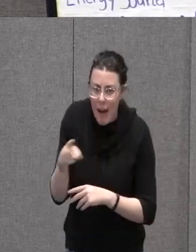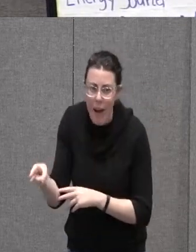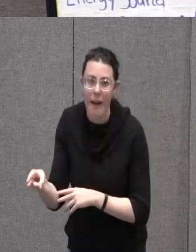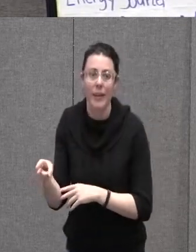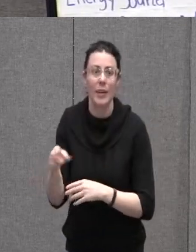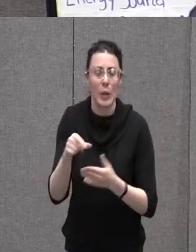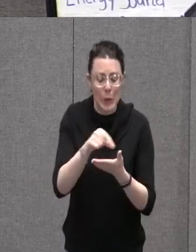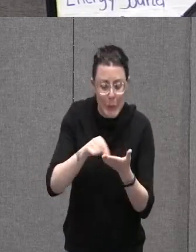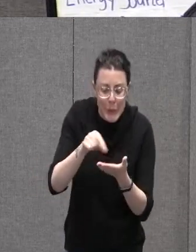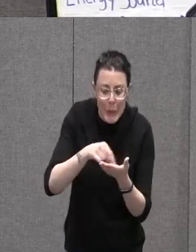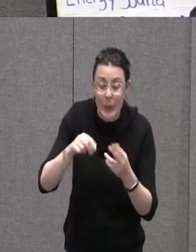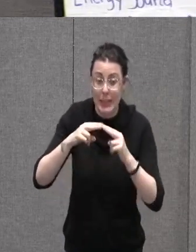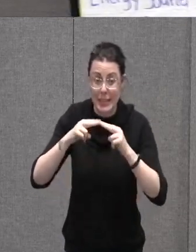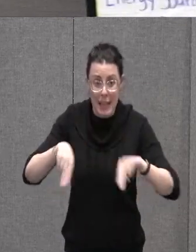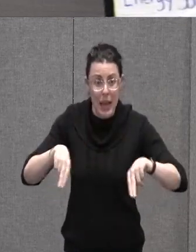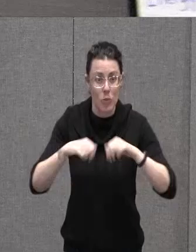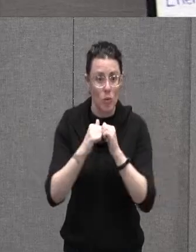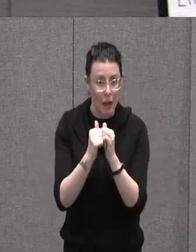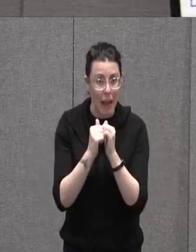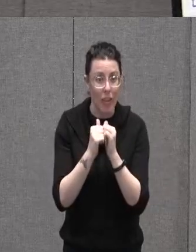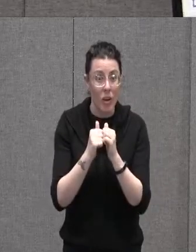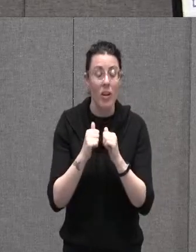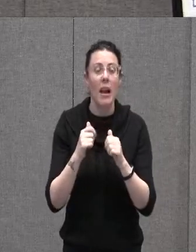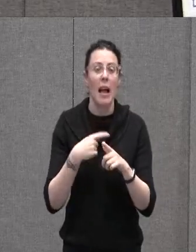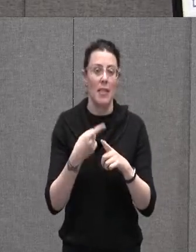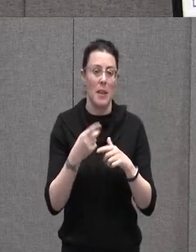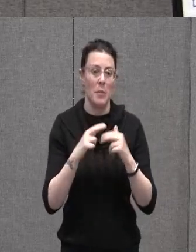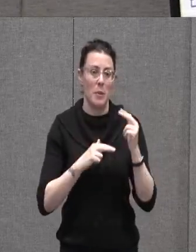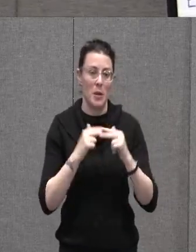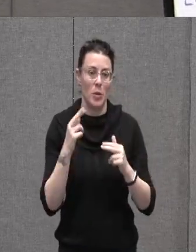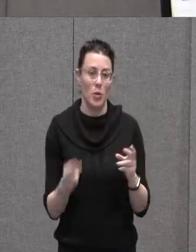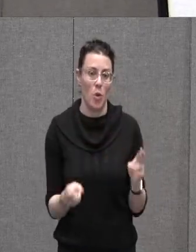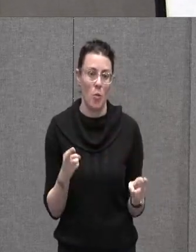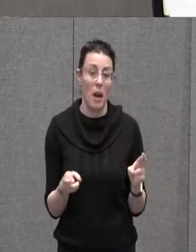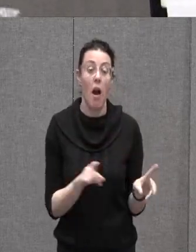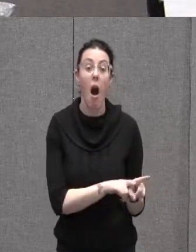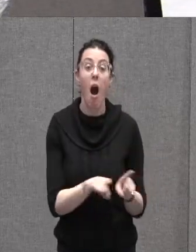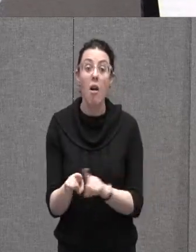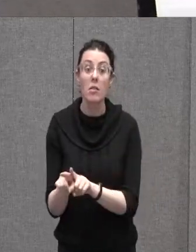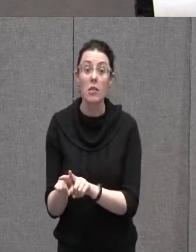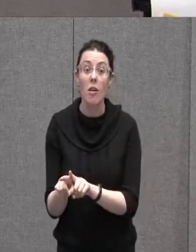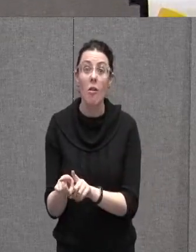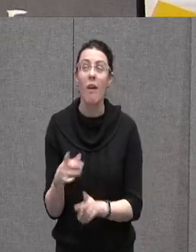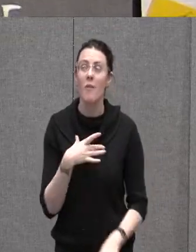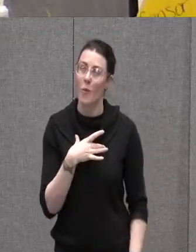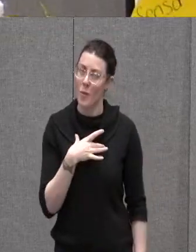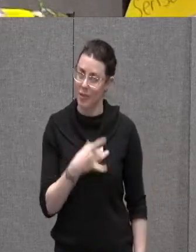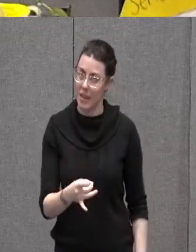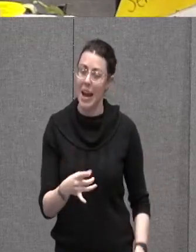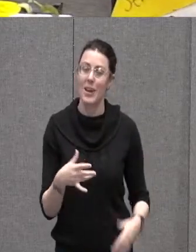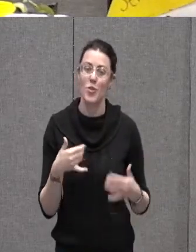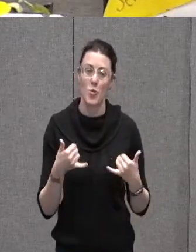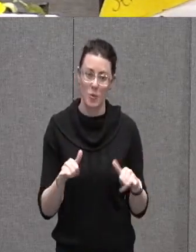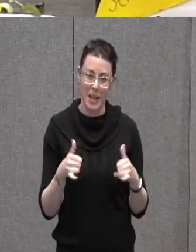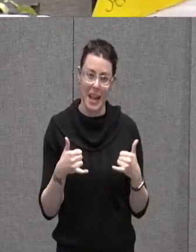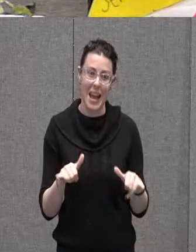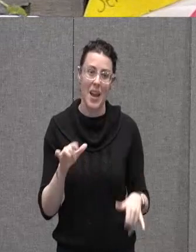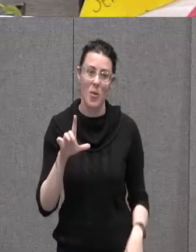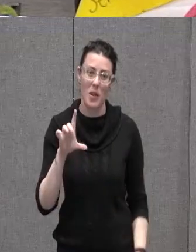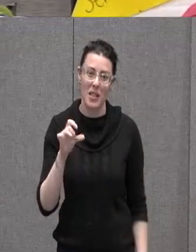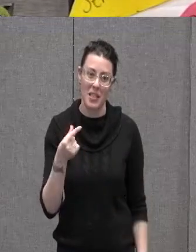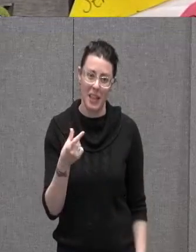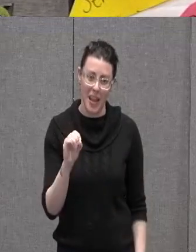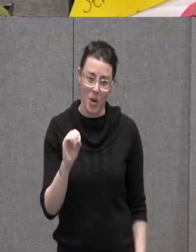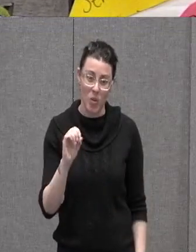robot. Another thing that we very much like to do is also play with Legos. And Legos have very many